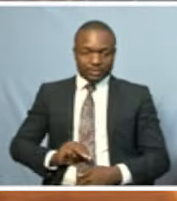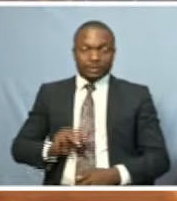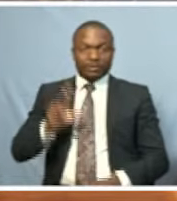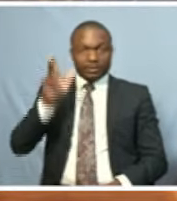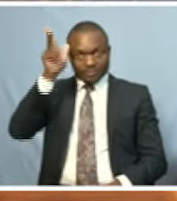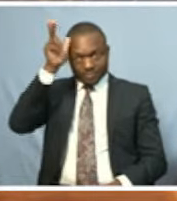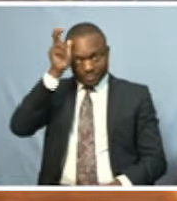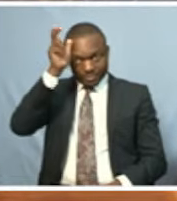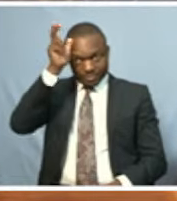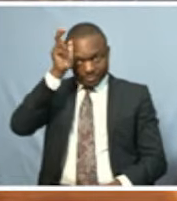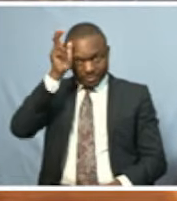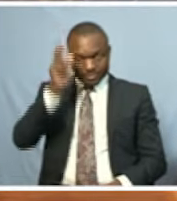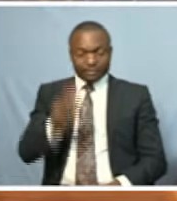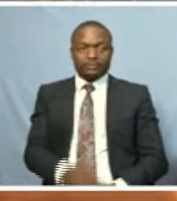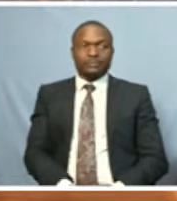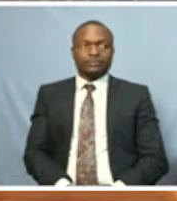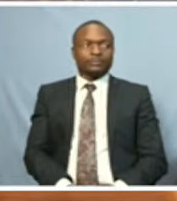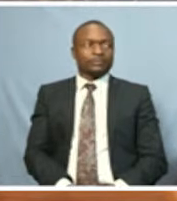Nkana.